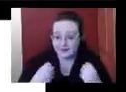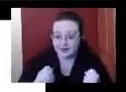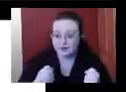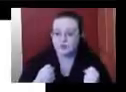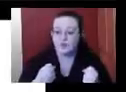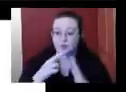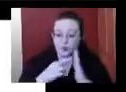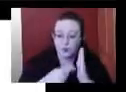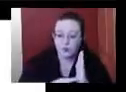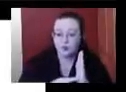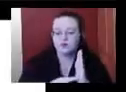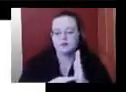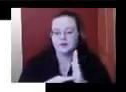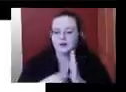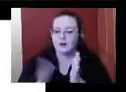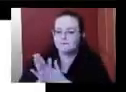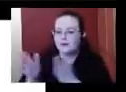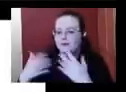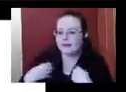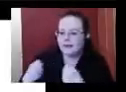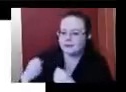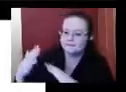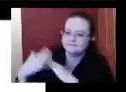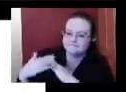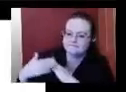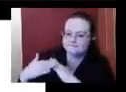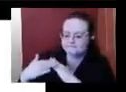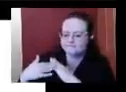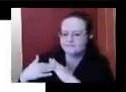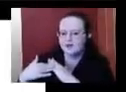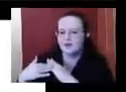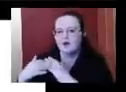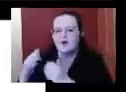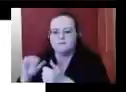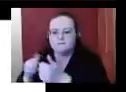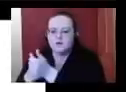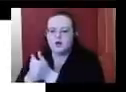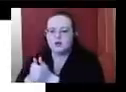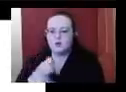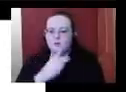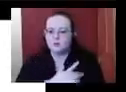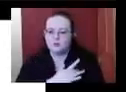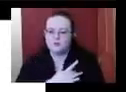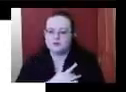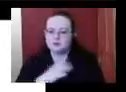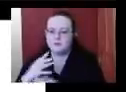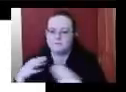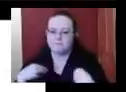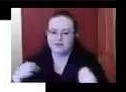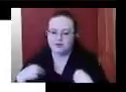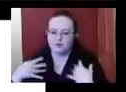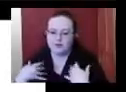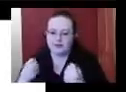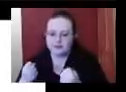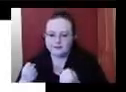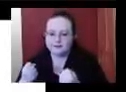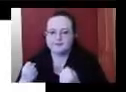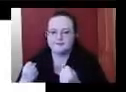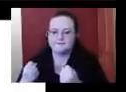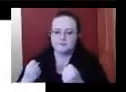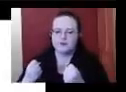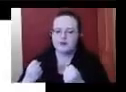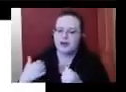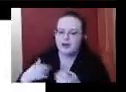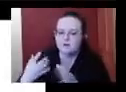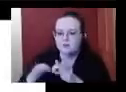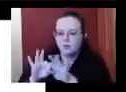Region Public Health provides guidance that aligns with Ontario's Ministry of Health. guidance documents, as well as other important